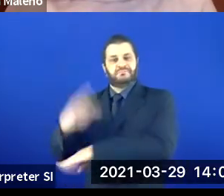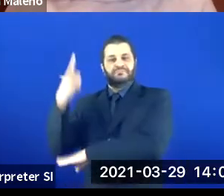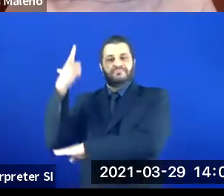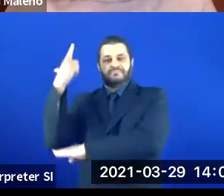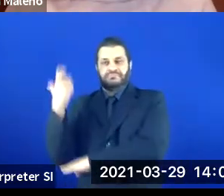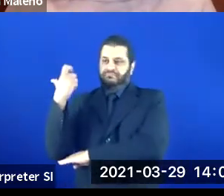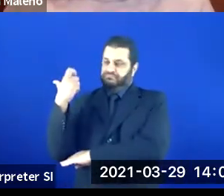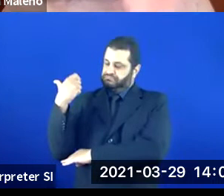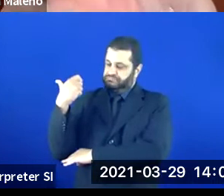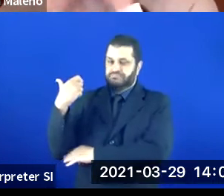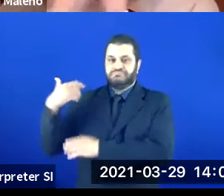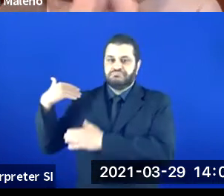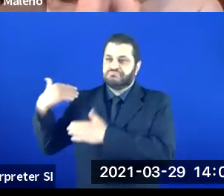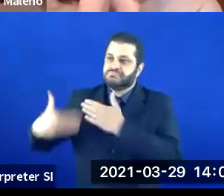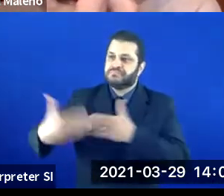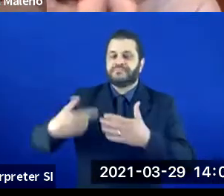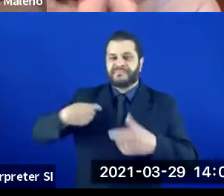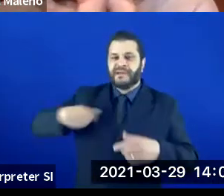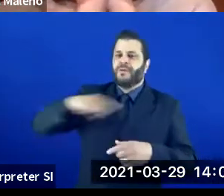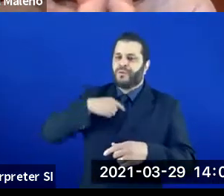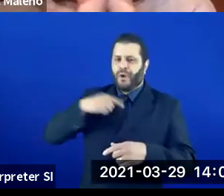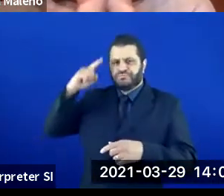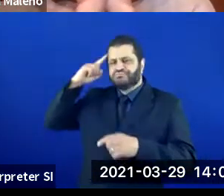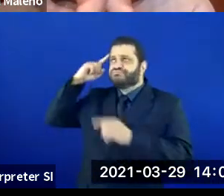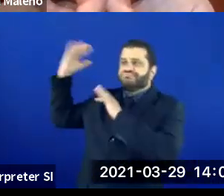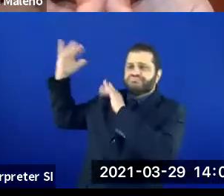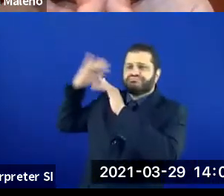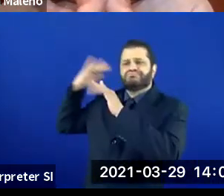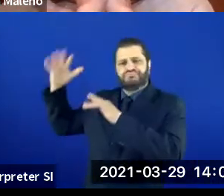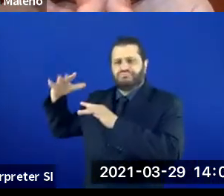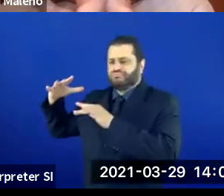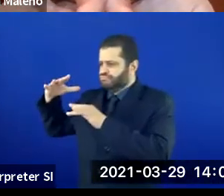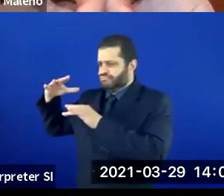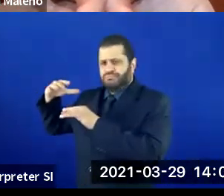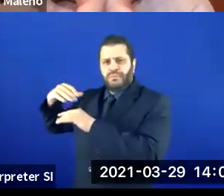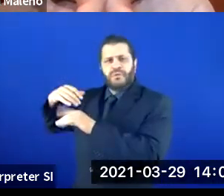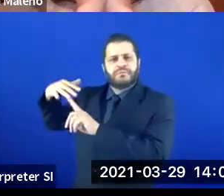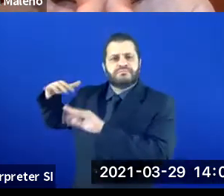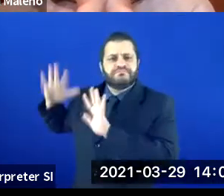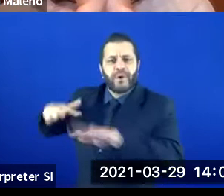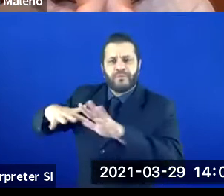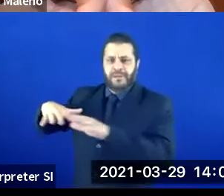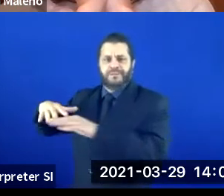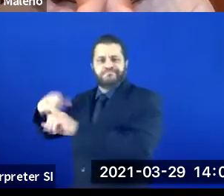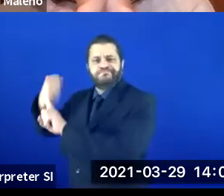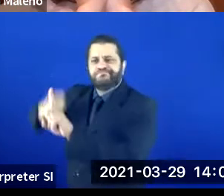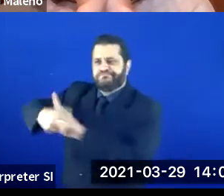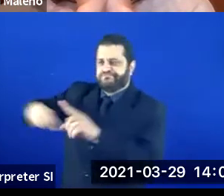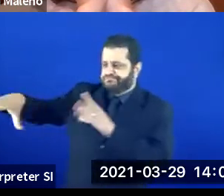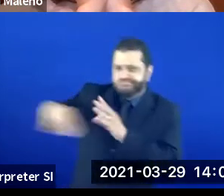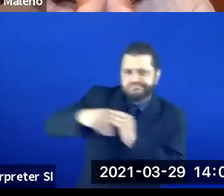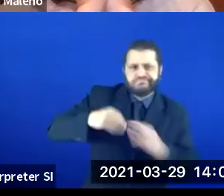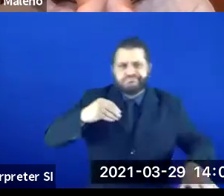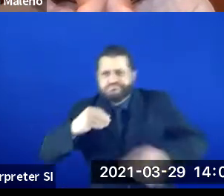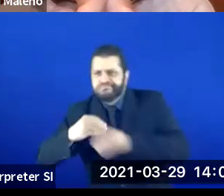of what it is we're seeking to give as a solution. So I give an example, Myrna's point about Indigenous